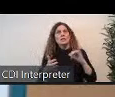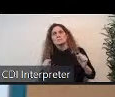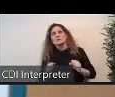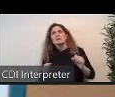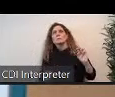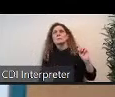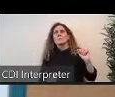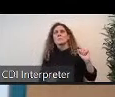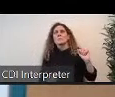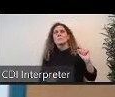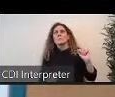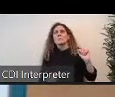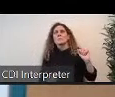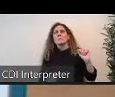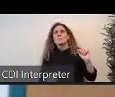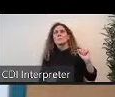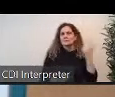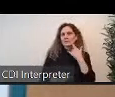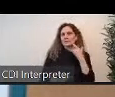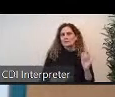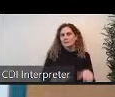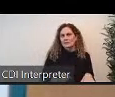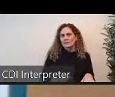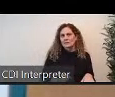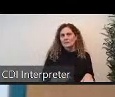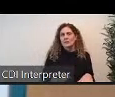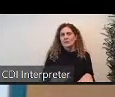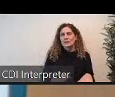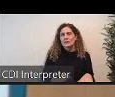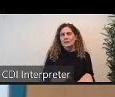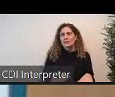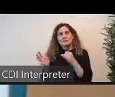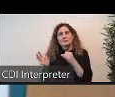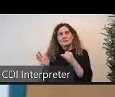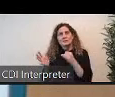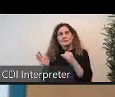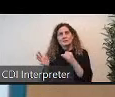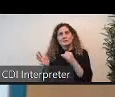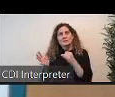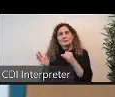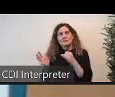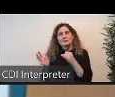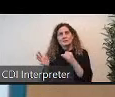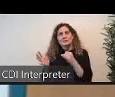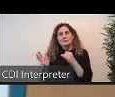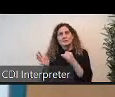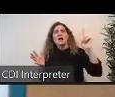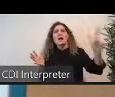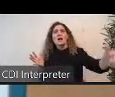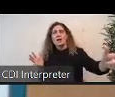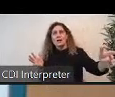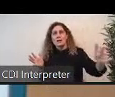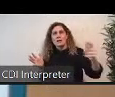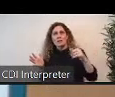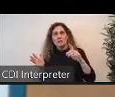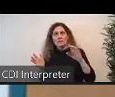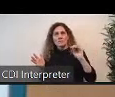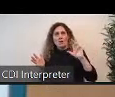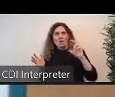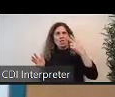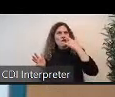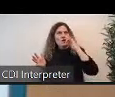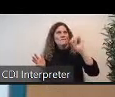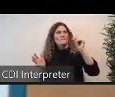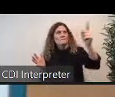that March 1st seemed a long ways away. And certainly we were hoping that additional vaccine allocations would come in that would make